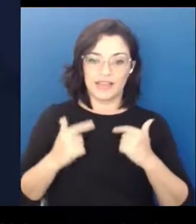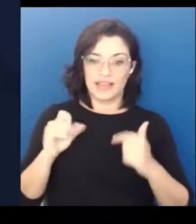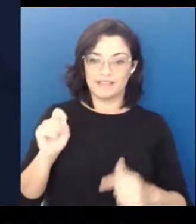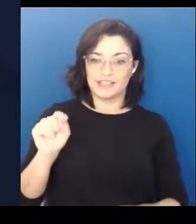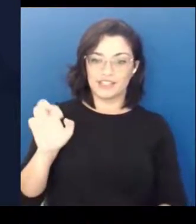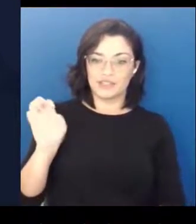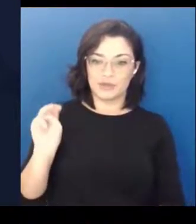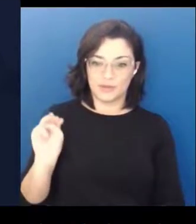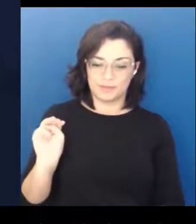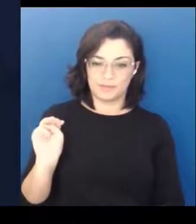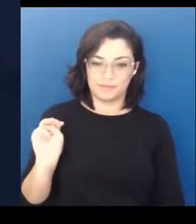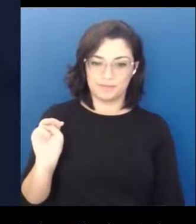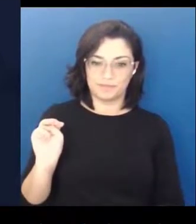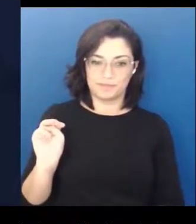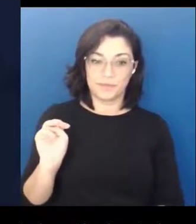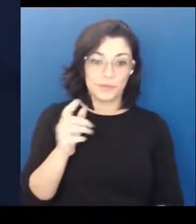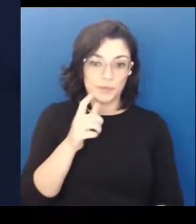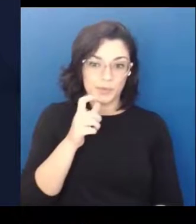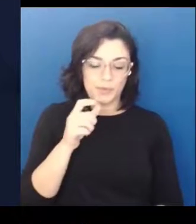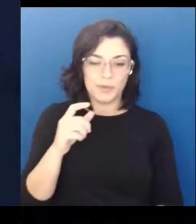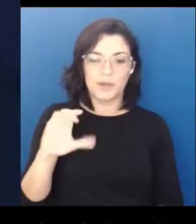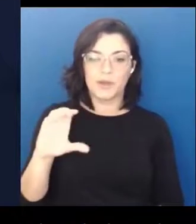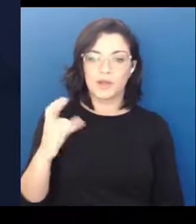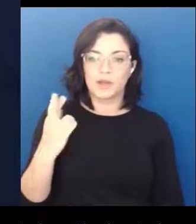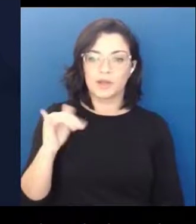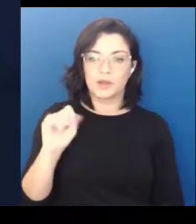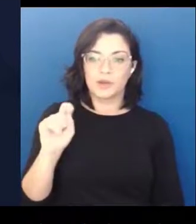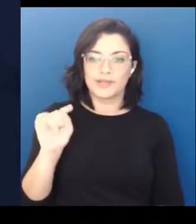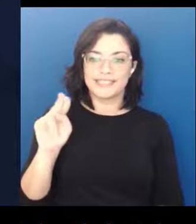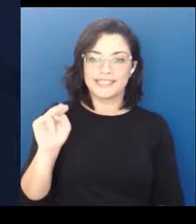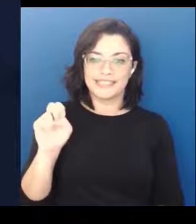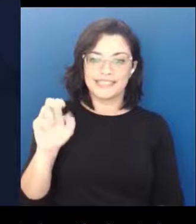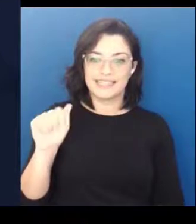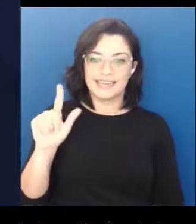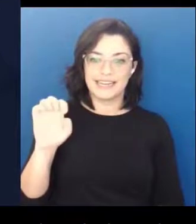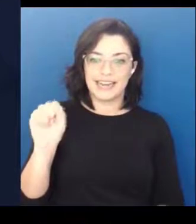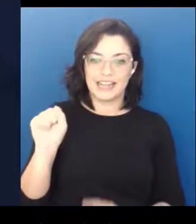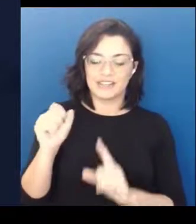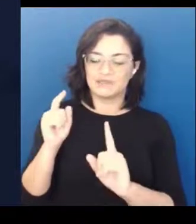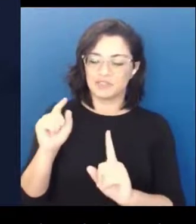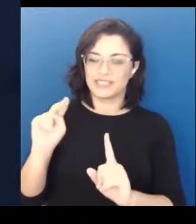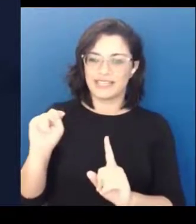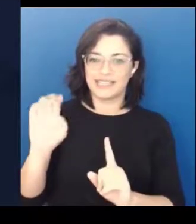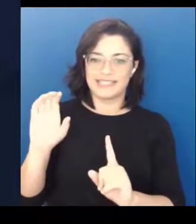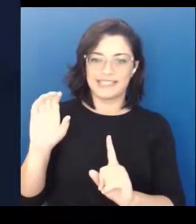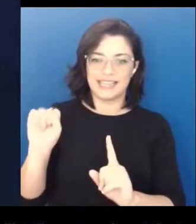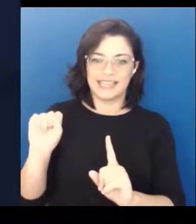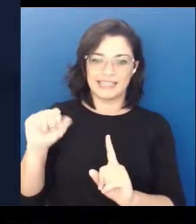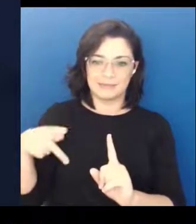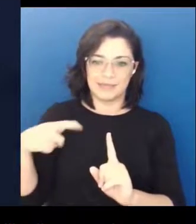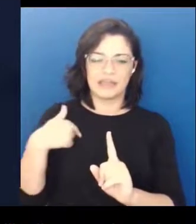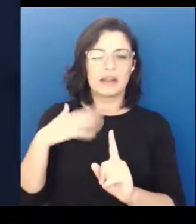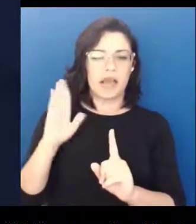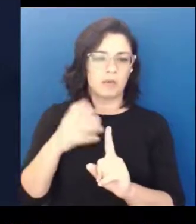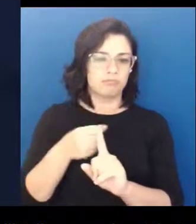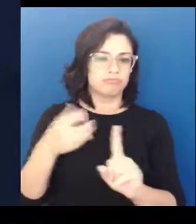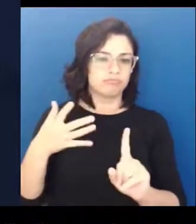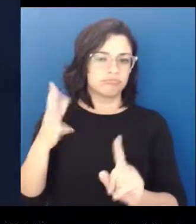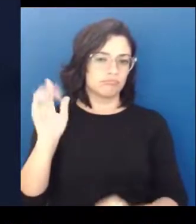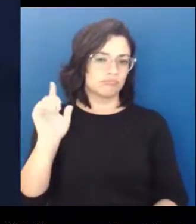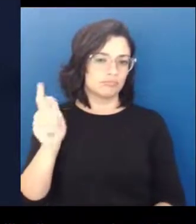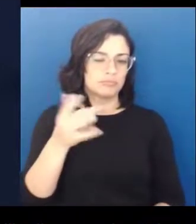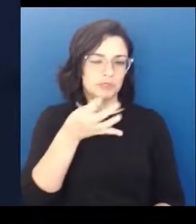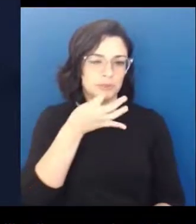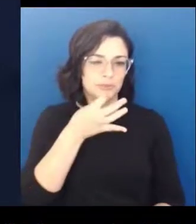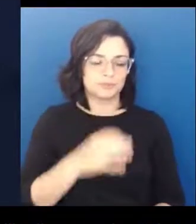who is an NCSP. I will talk more about that in a minute. We also have a second captioner for